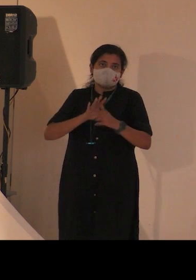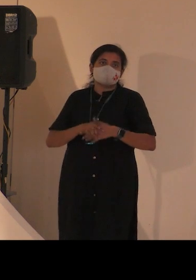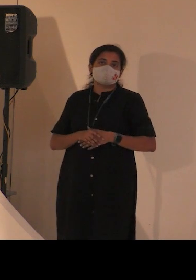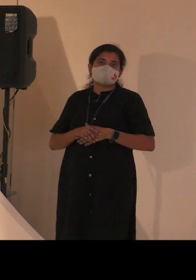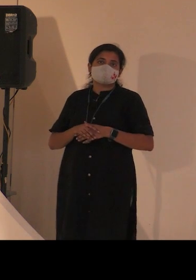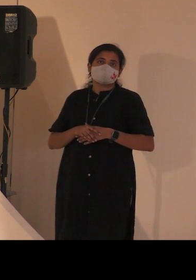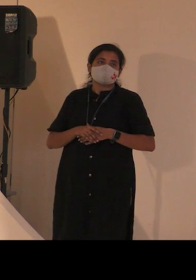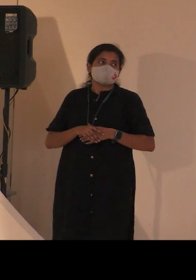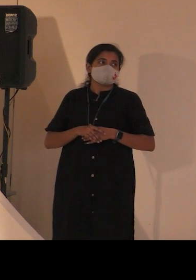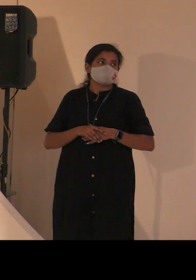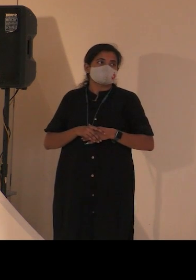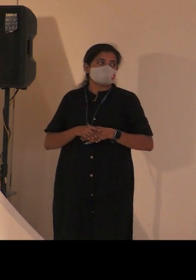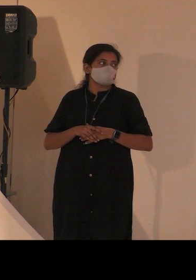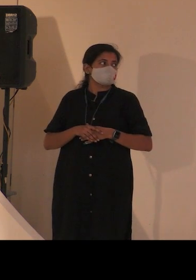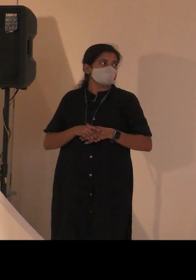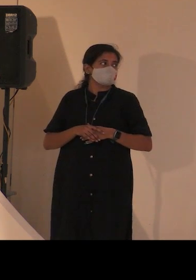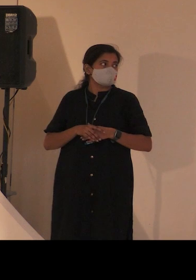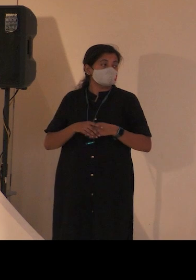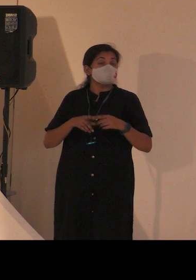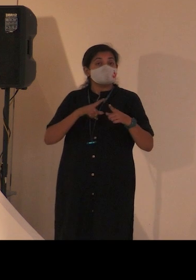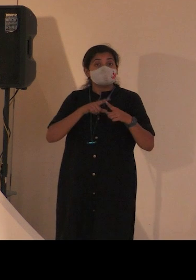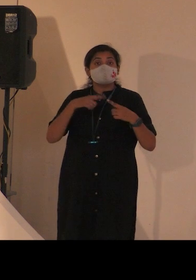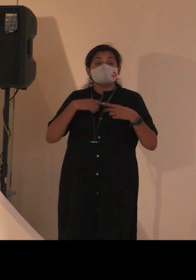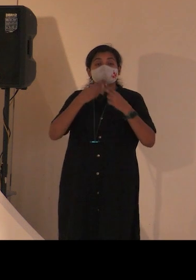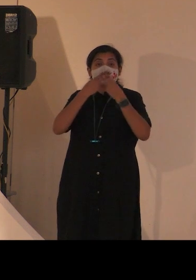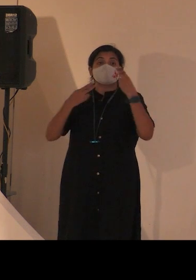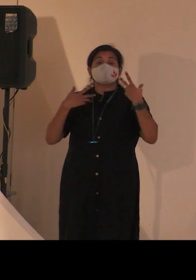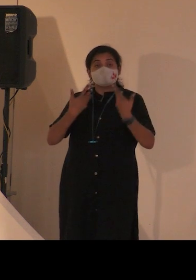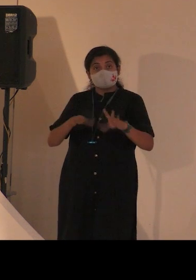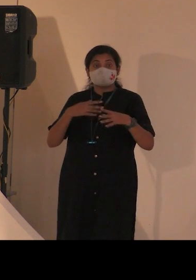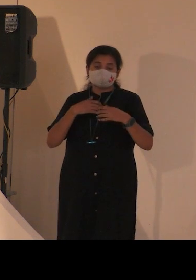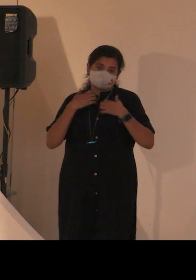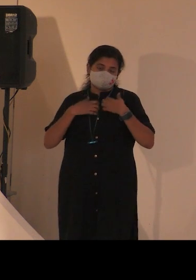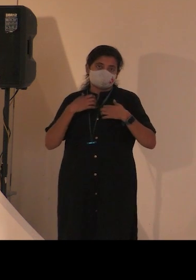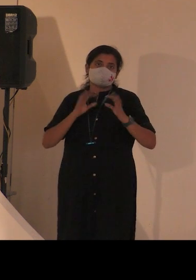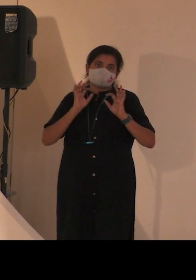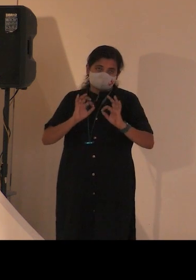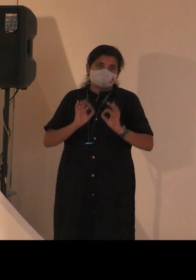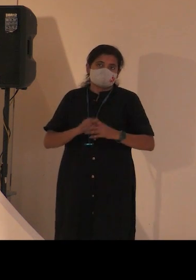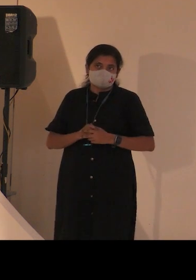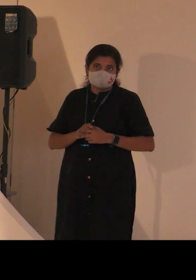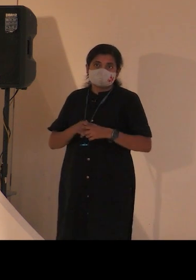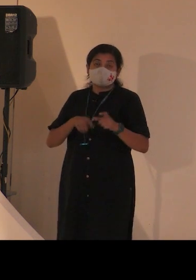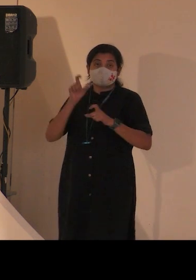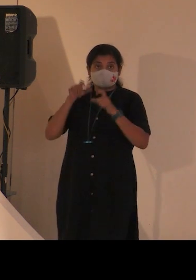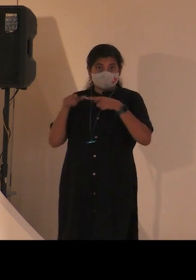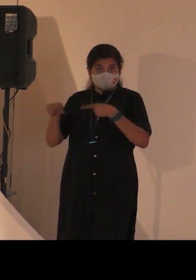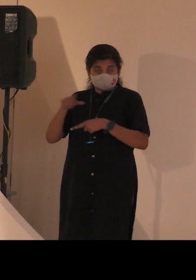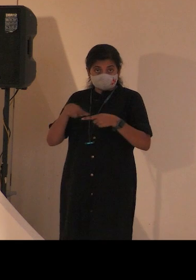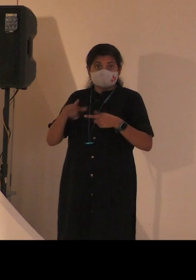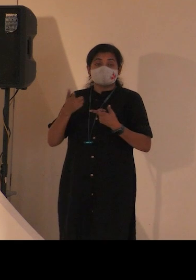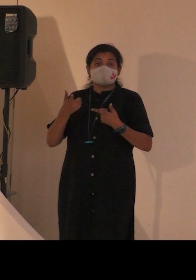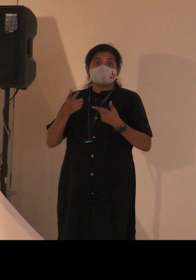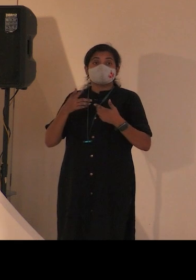such. And the story that we created was very interesting because it was a person who was from